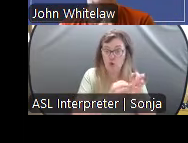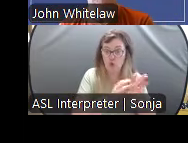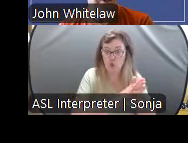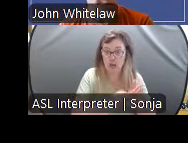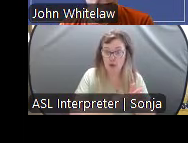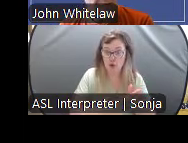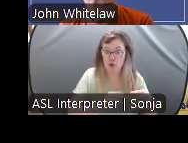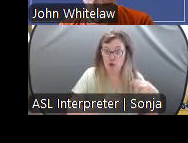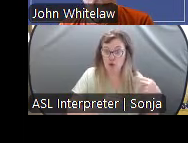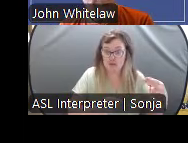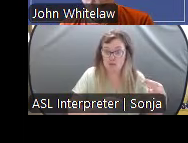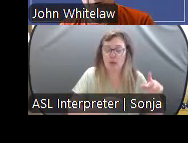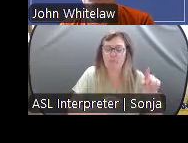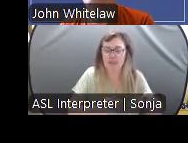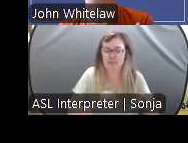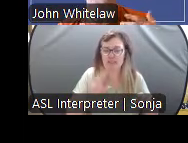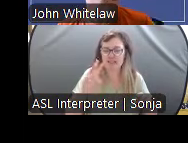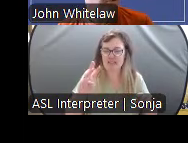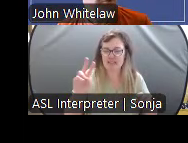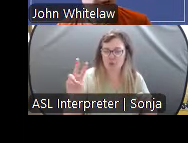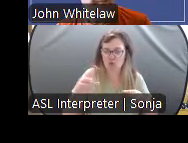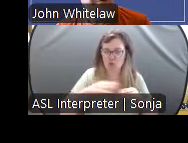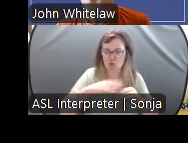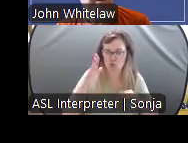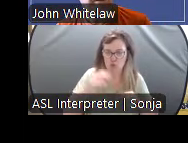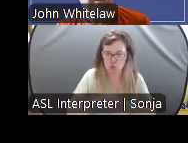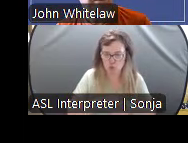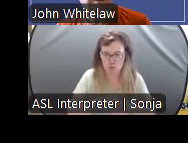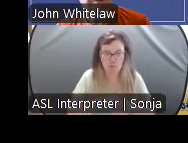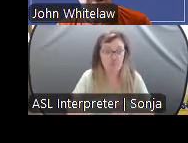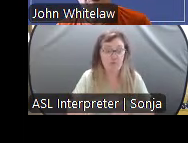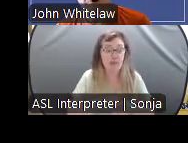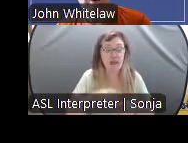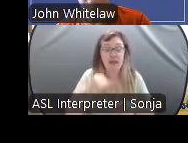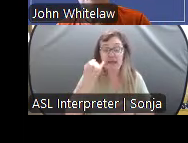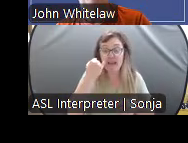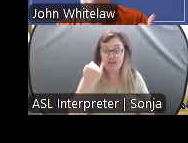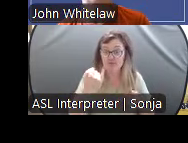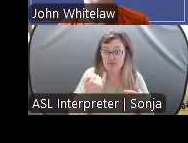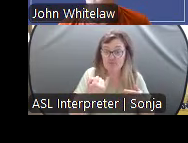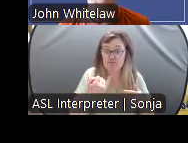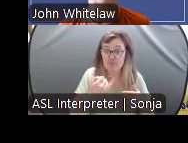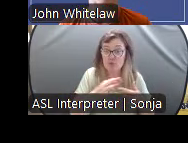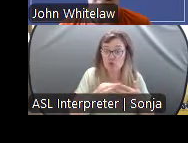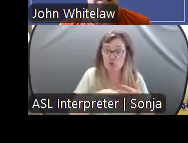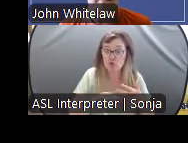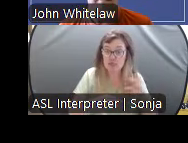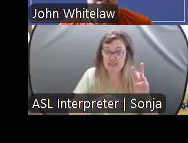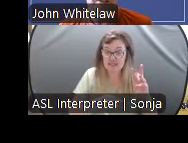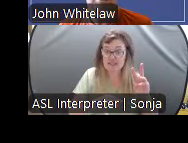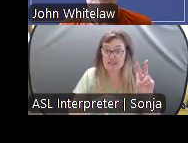least 62. So what happens if you claim it at 62? One is there is a